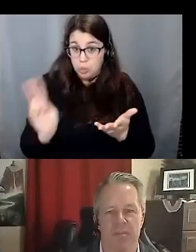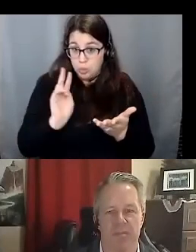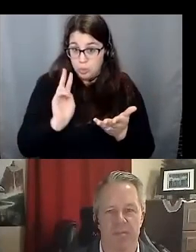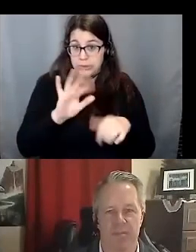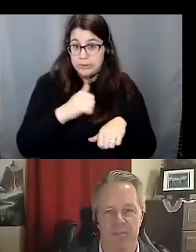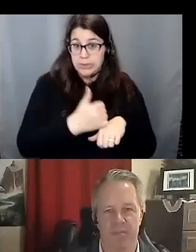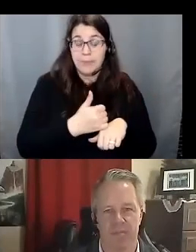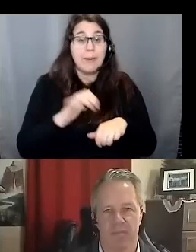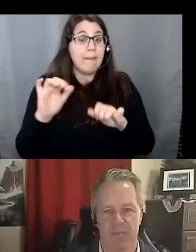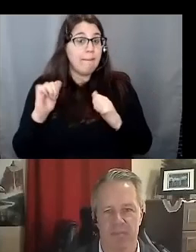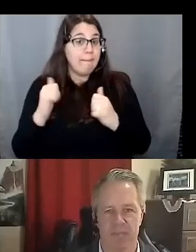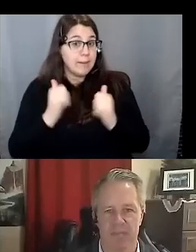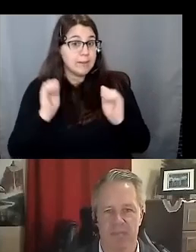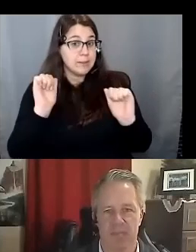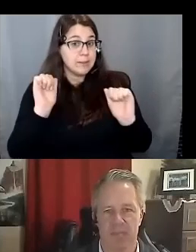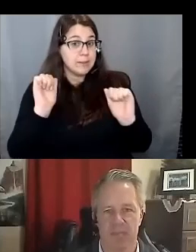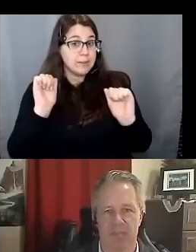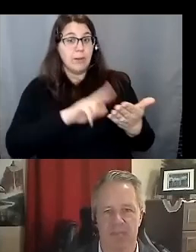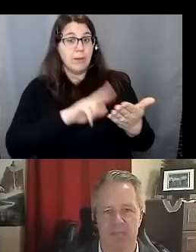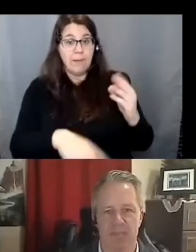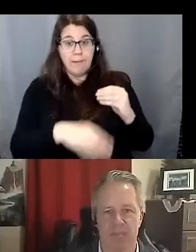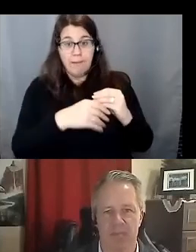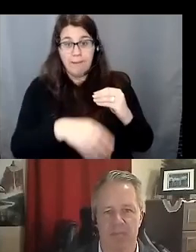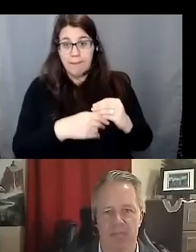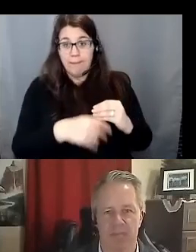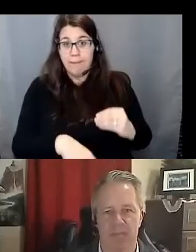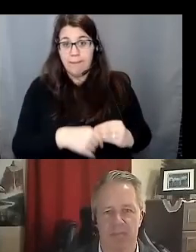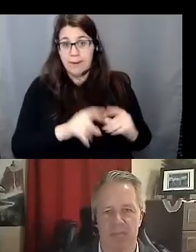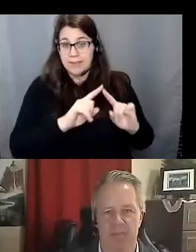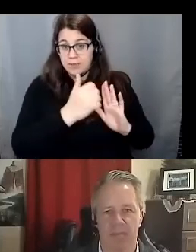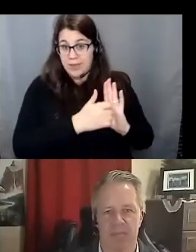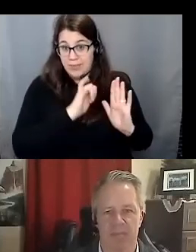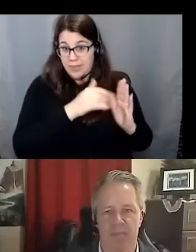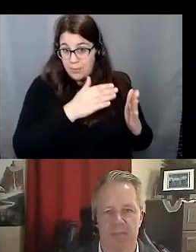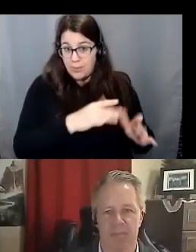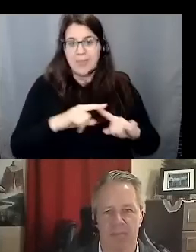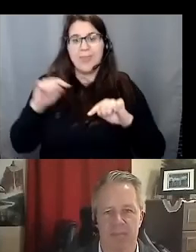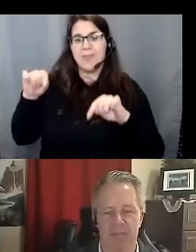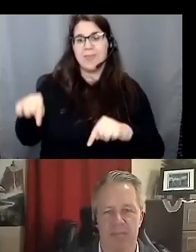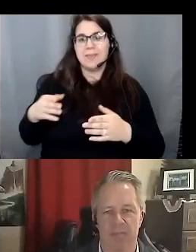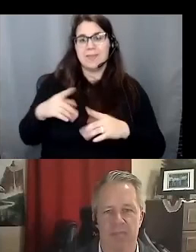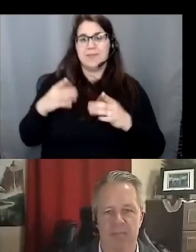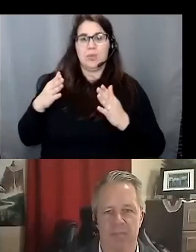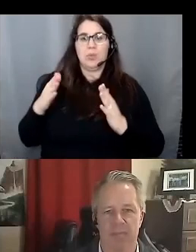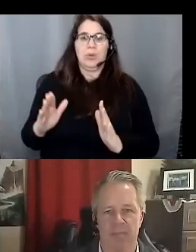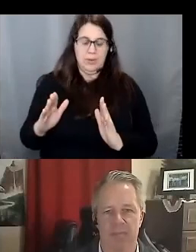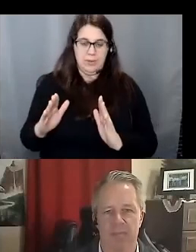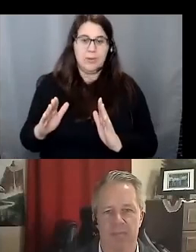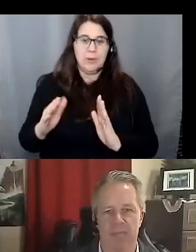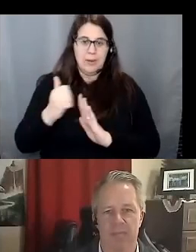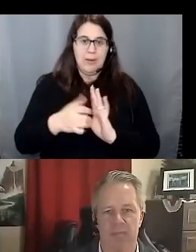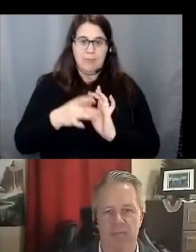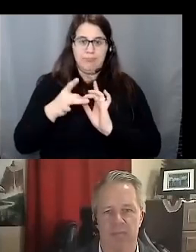agencies can enroll and add multiple accounts that method, but this is a different method in which the account is linked to